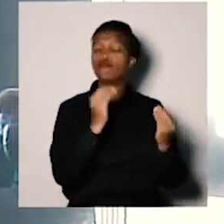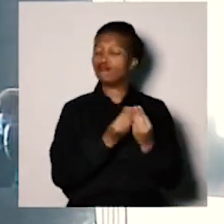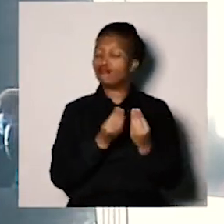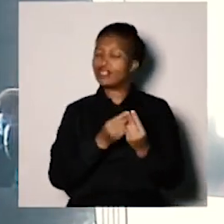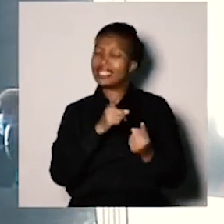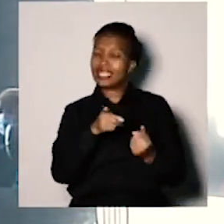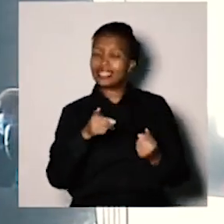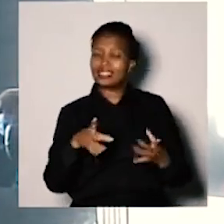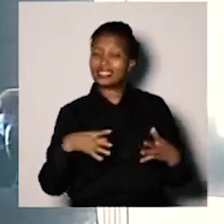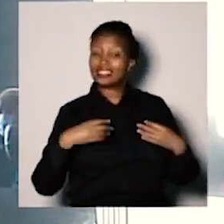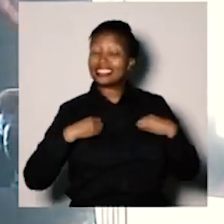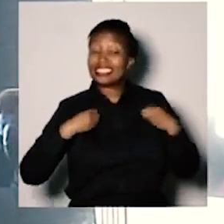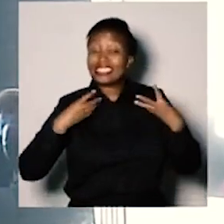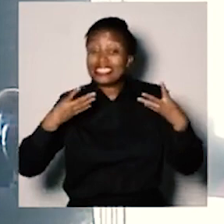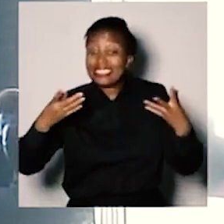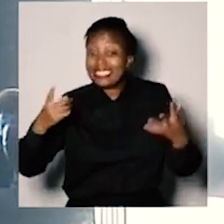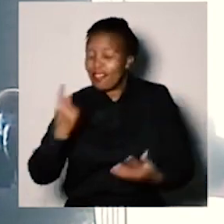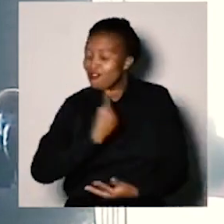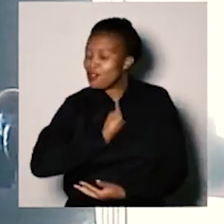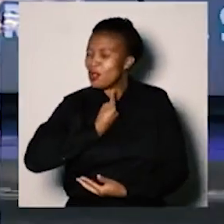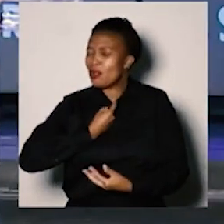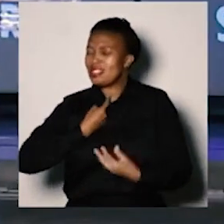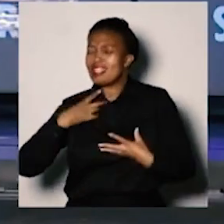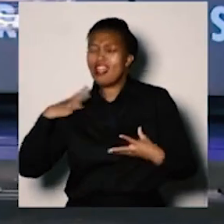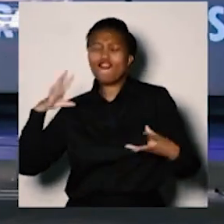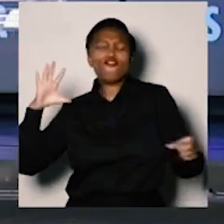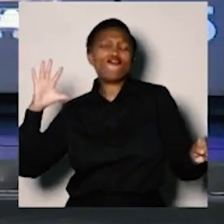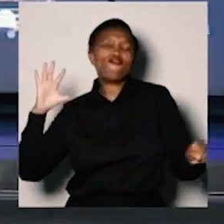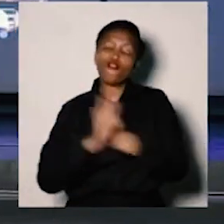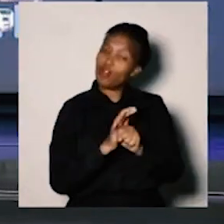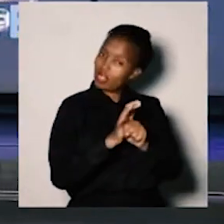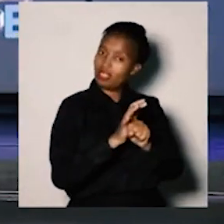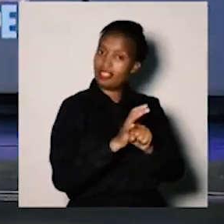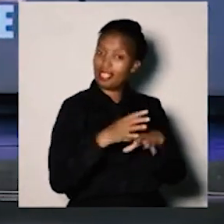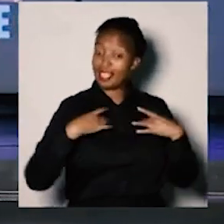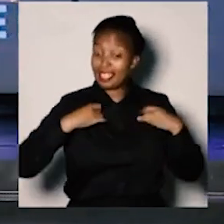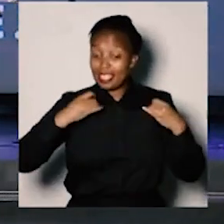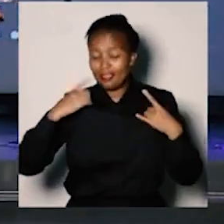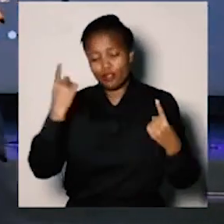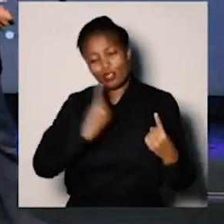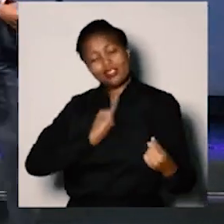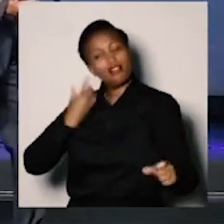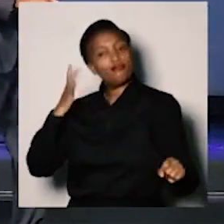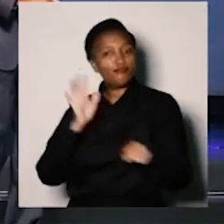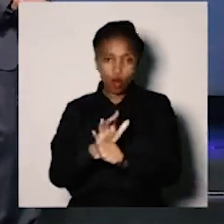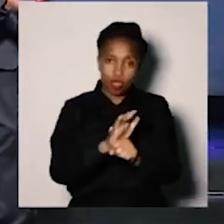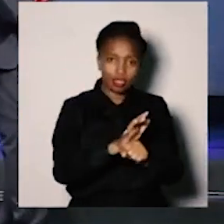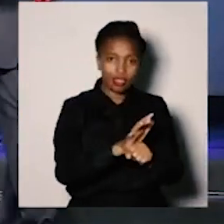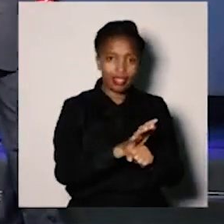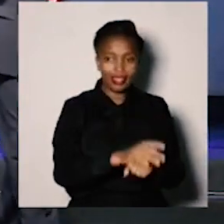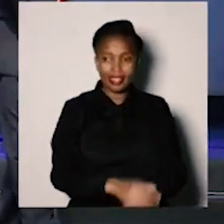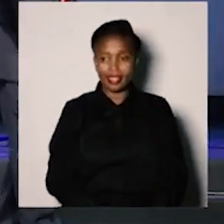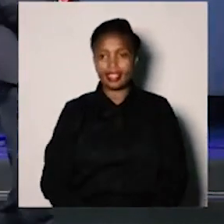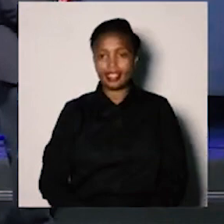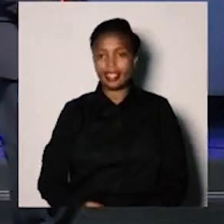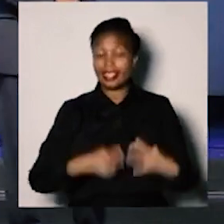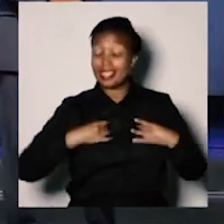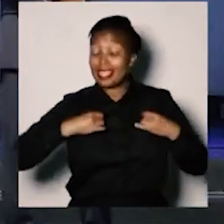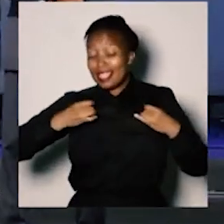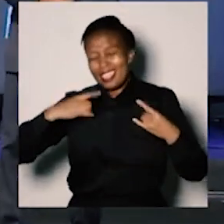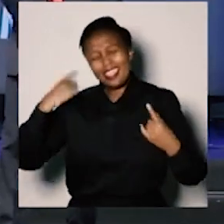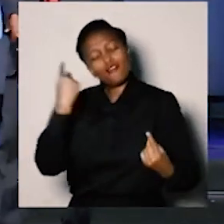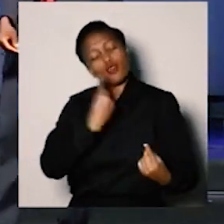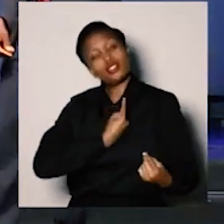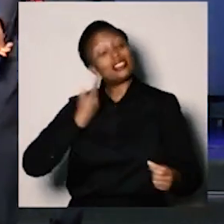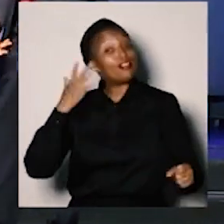Give thyself wholly to them. Tell your neighbor, give yourself wholly. Tell your other neighbor, give yourself